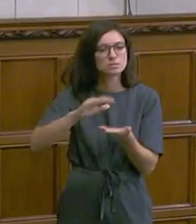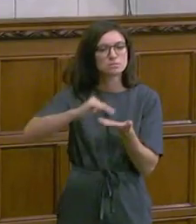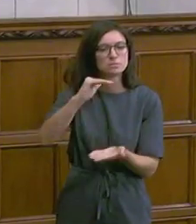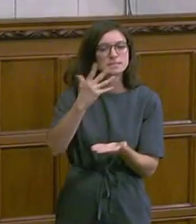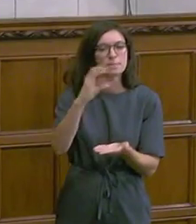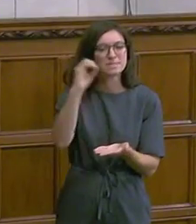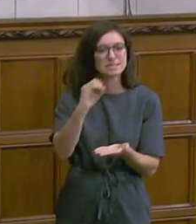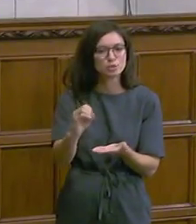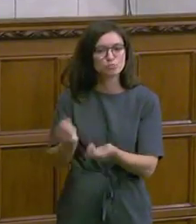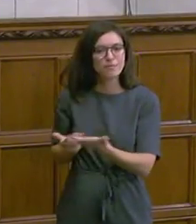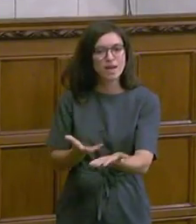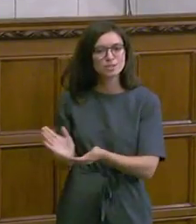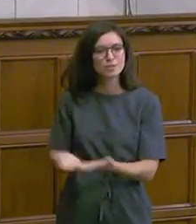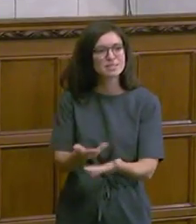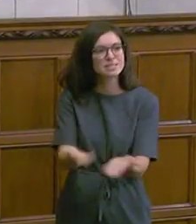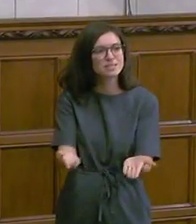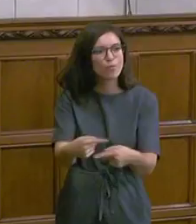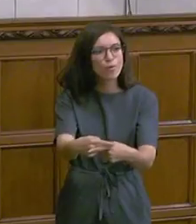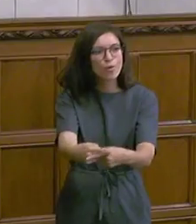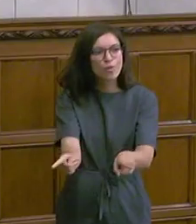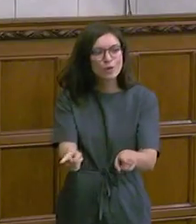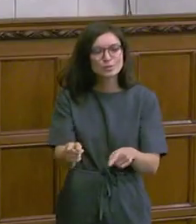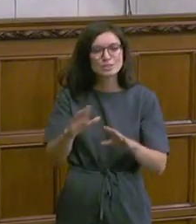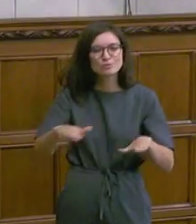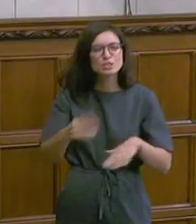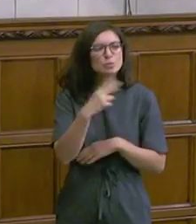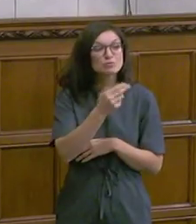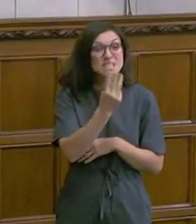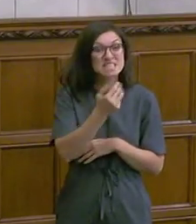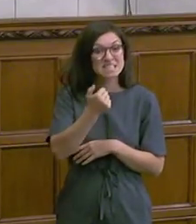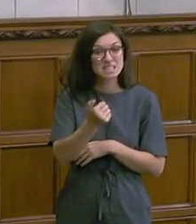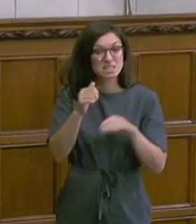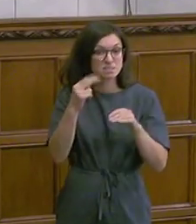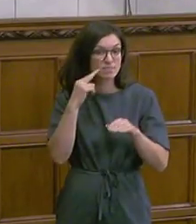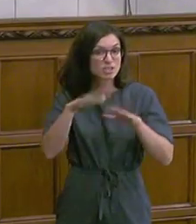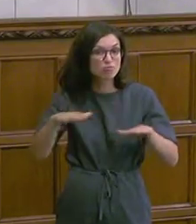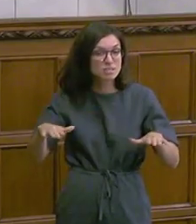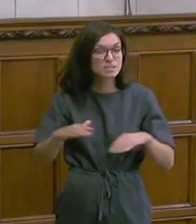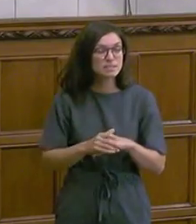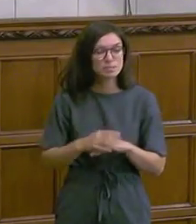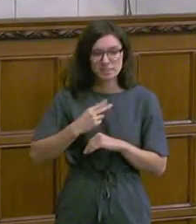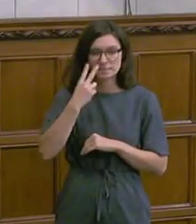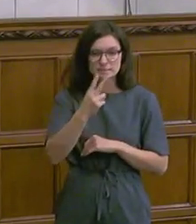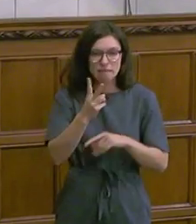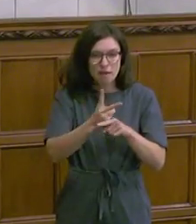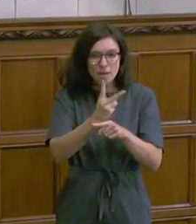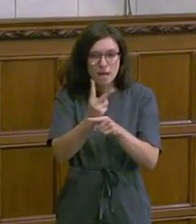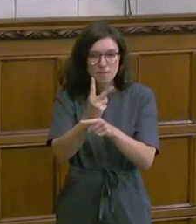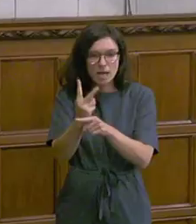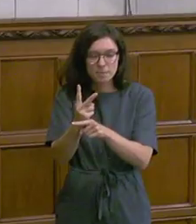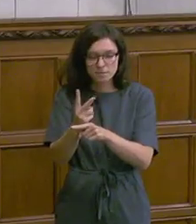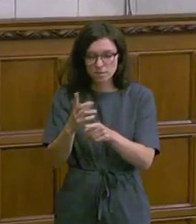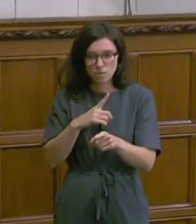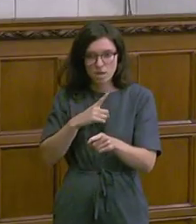provide the services for these children. And does she agree with me, at a time when we see an increase in the number of deaf